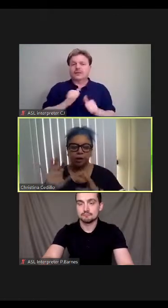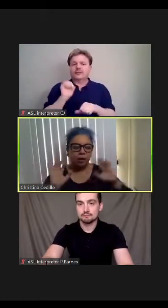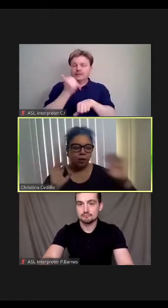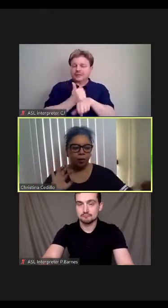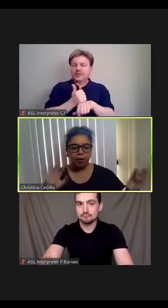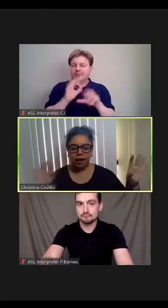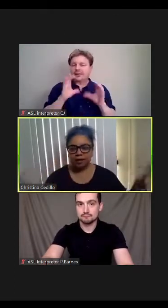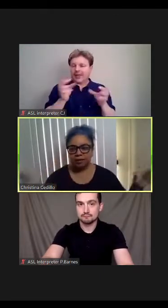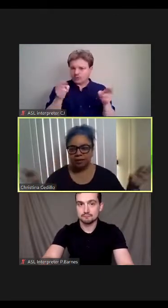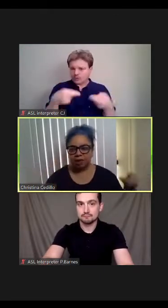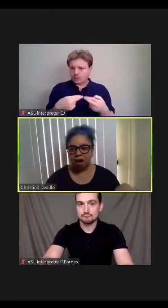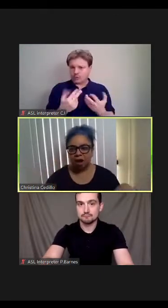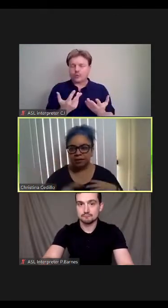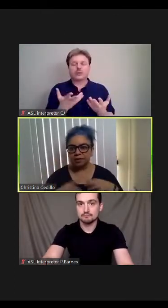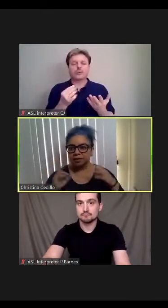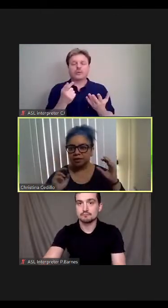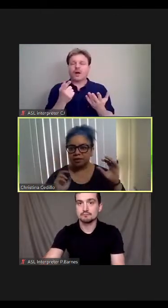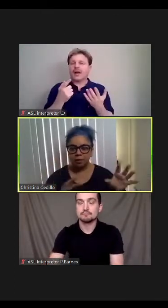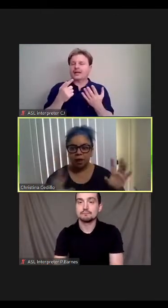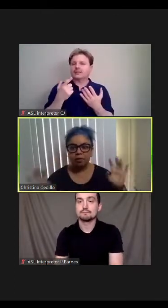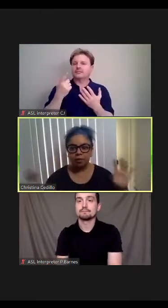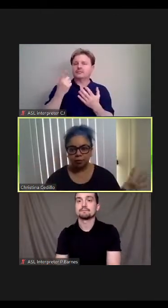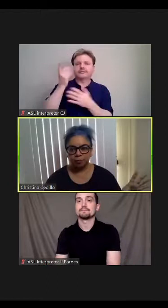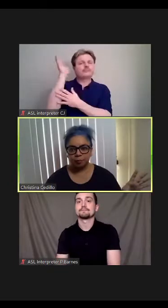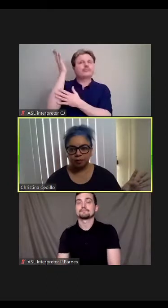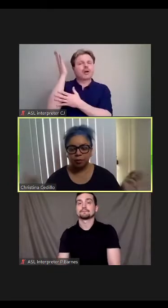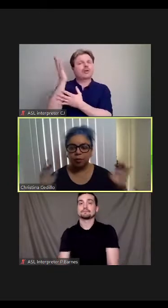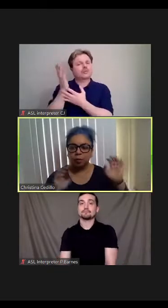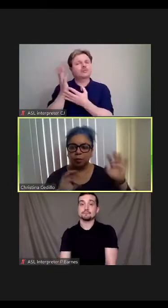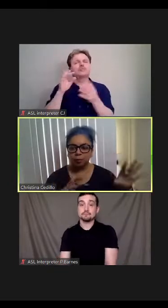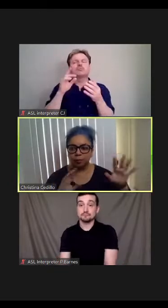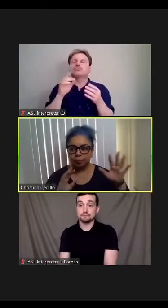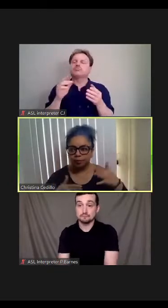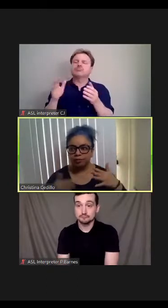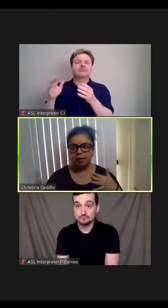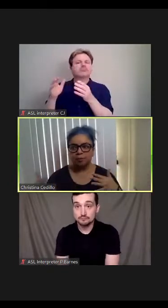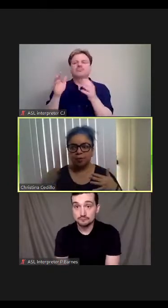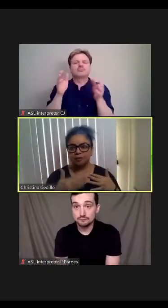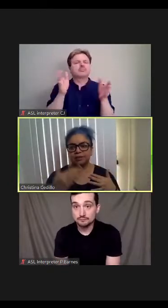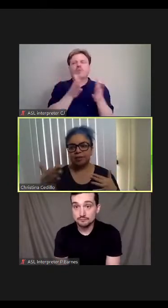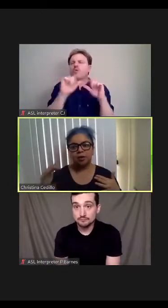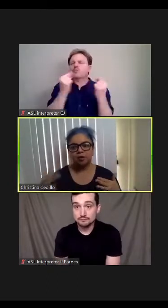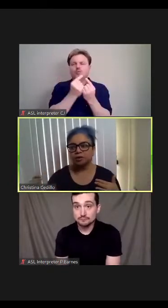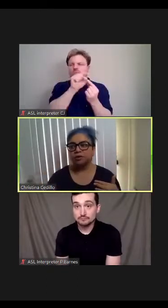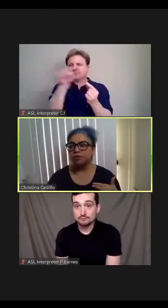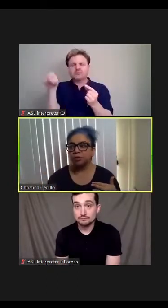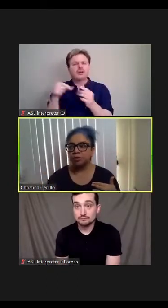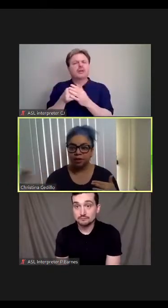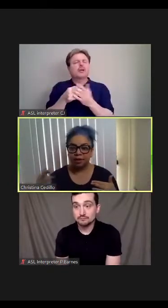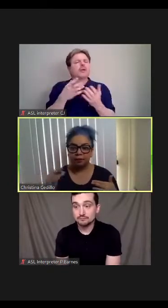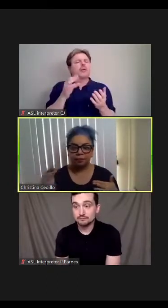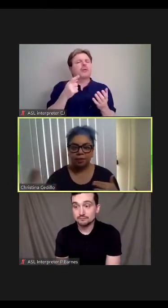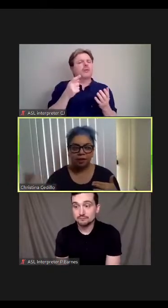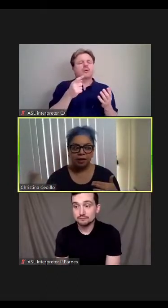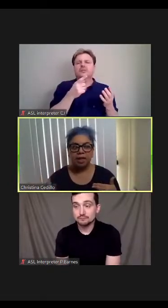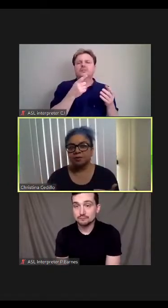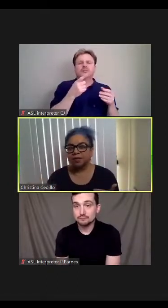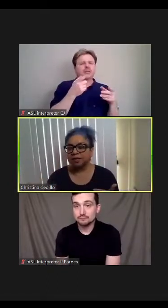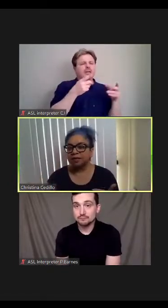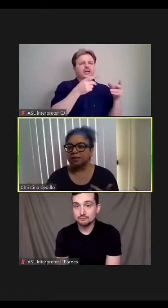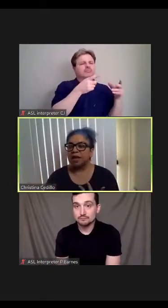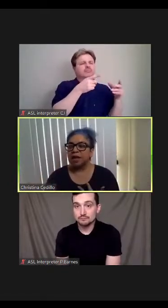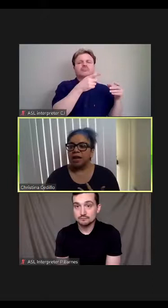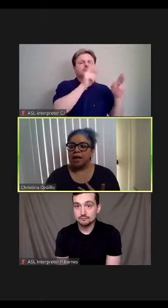classroom where I can talk to small groups or go person by person over several